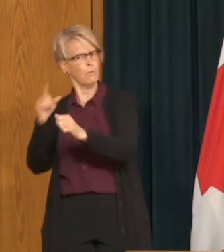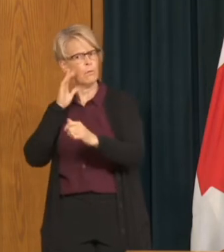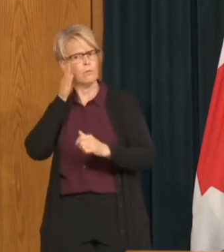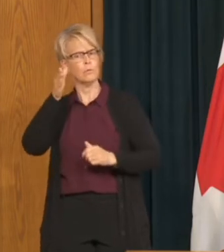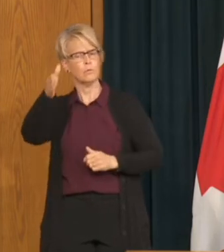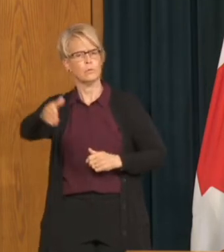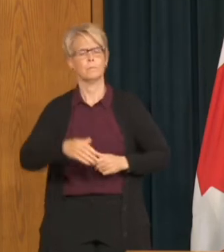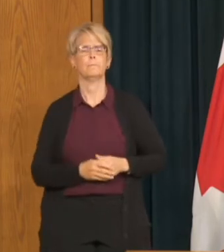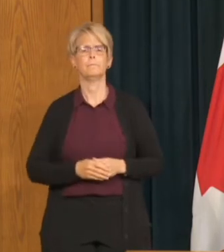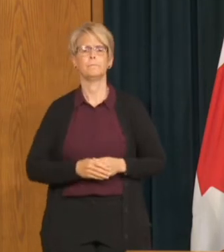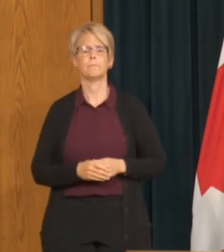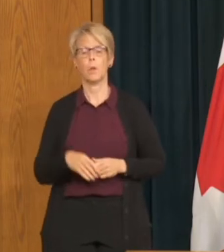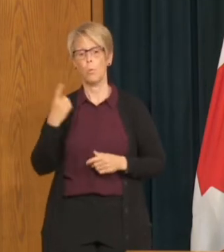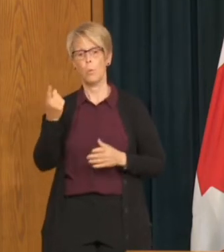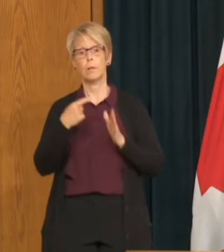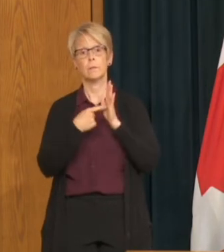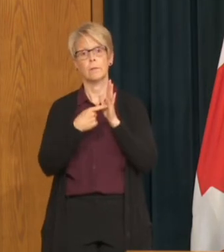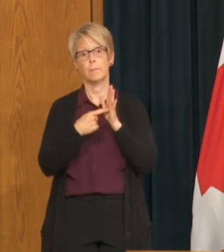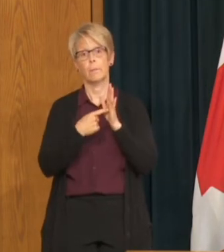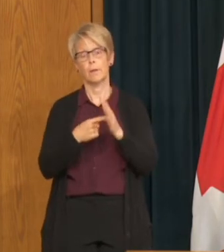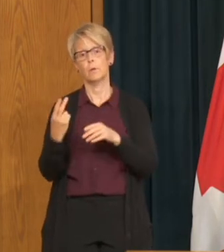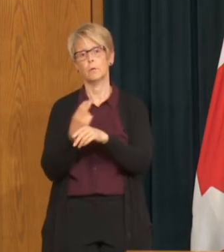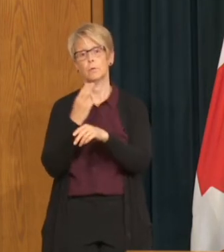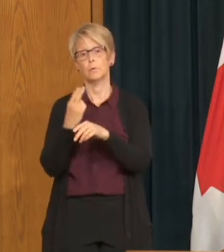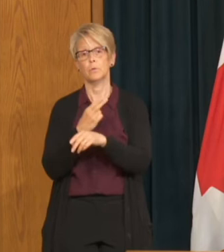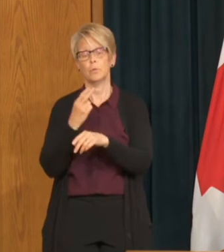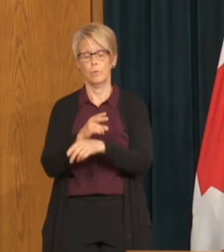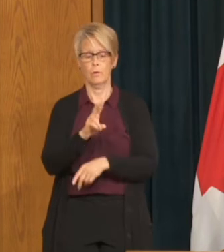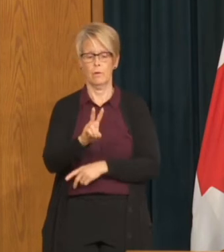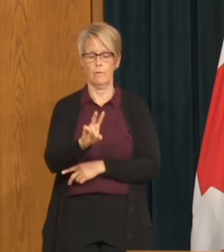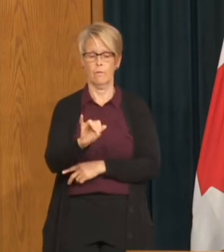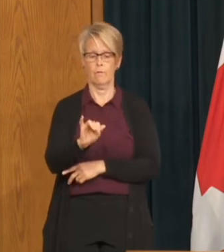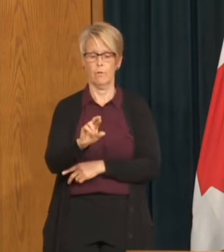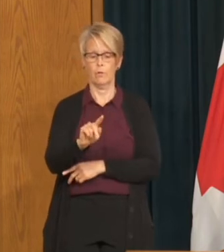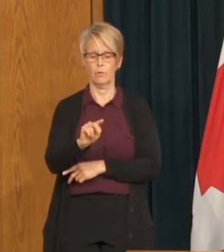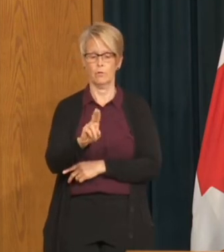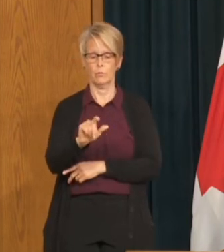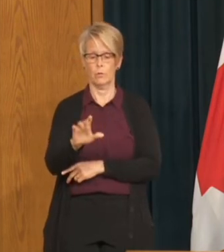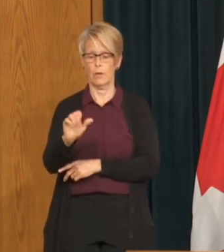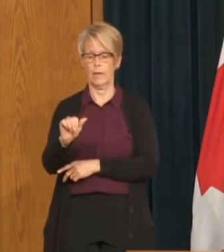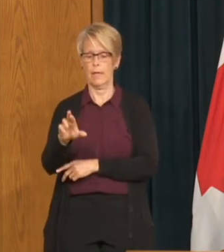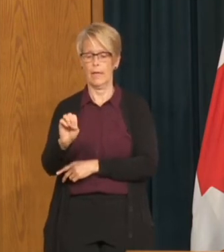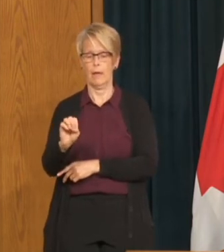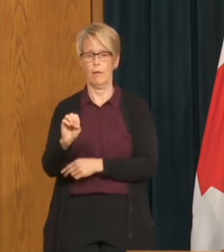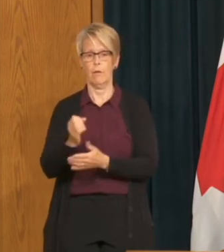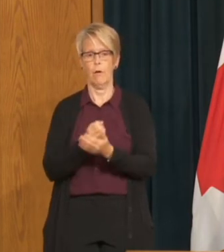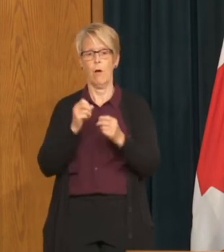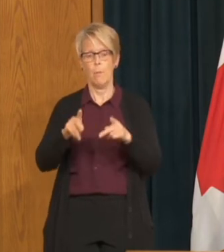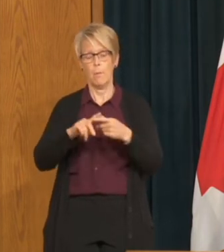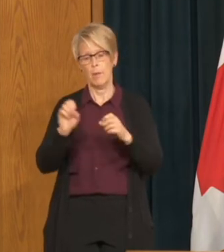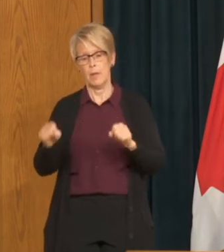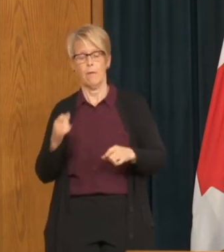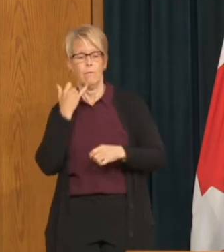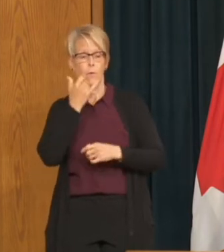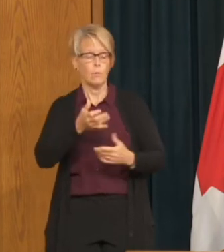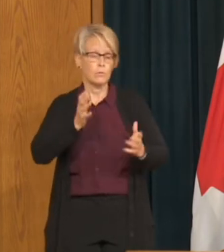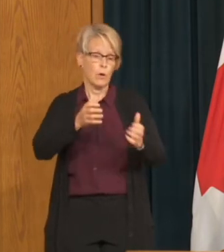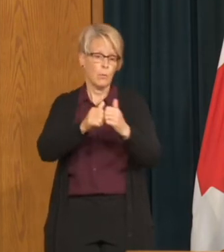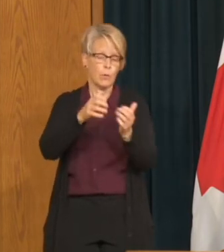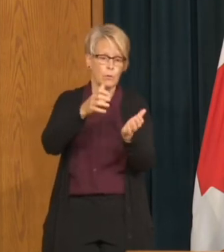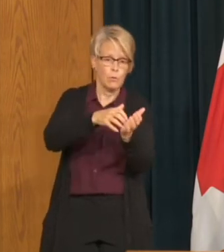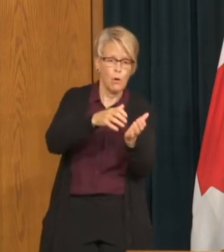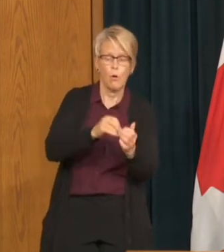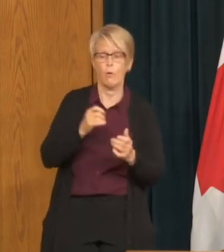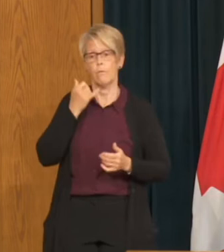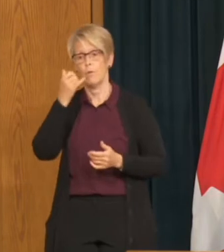come. One of those examples is the use of virtual care opportunities for patients to access physicians and nurse practitioners since